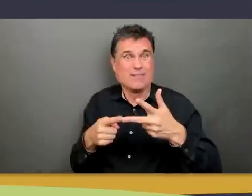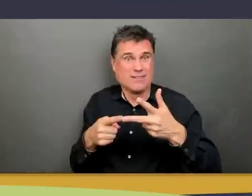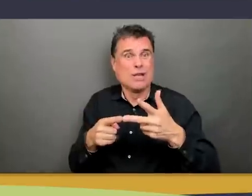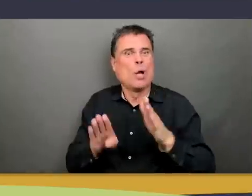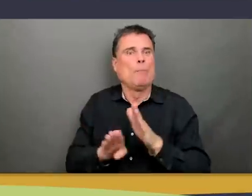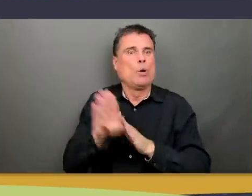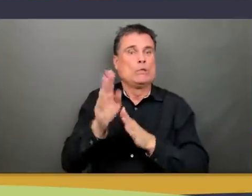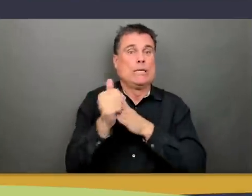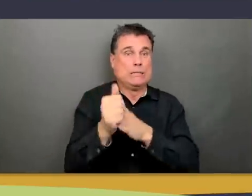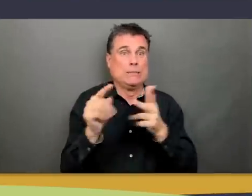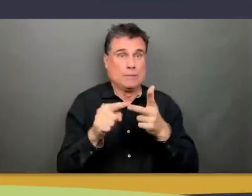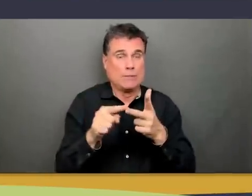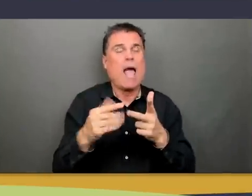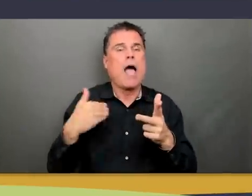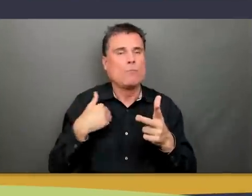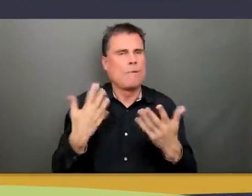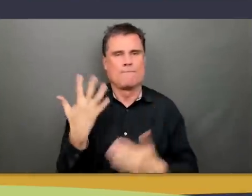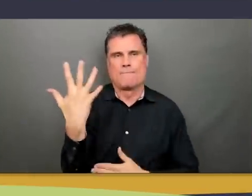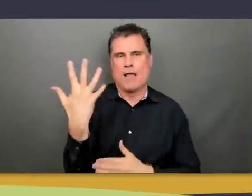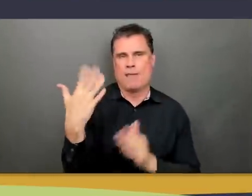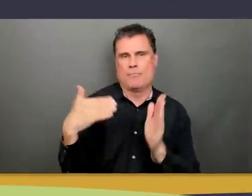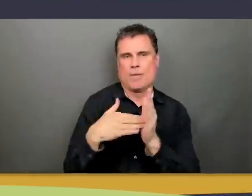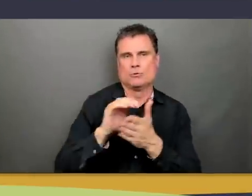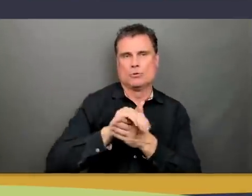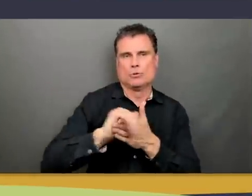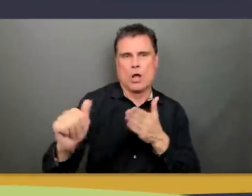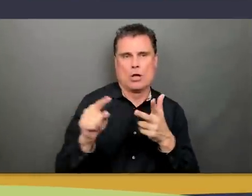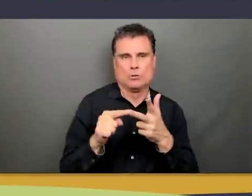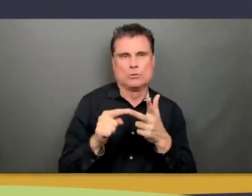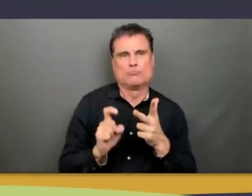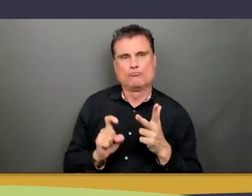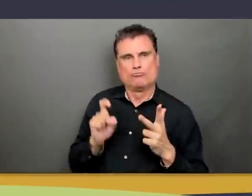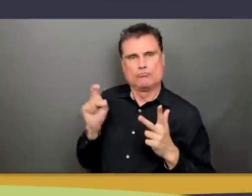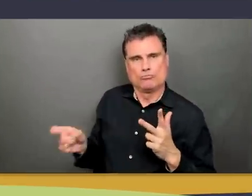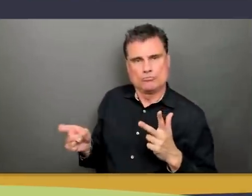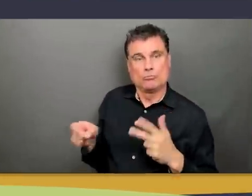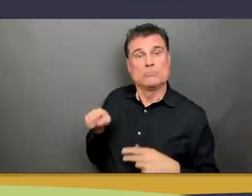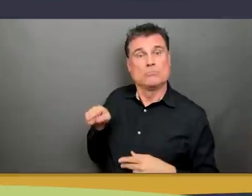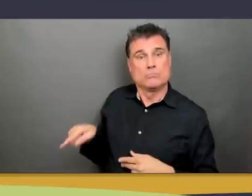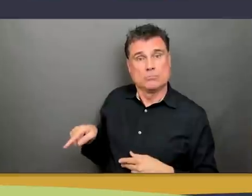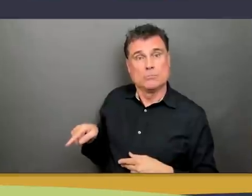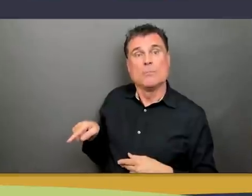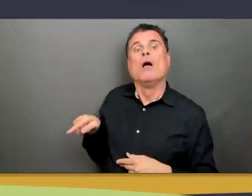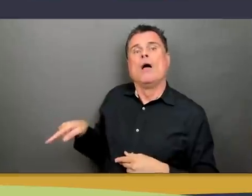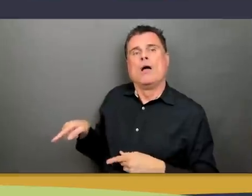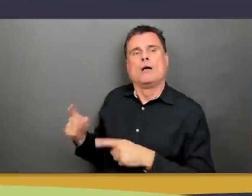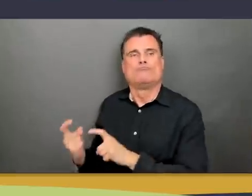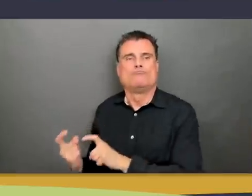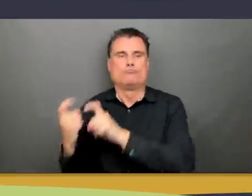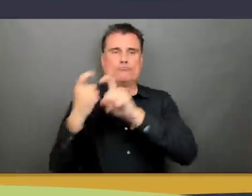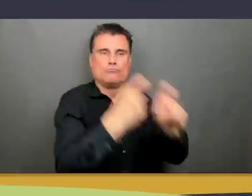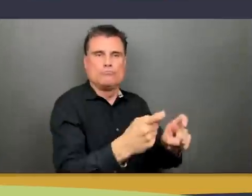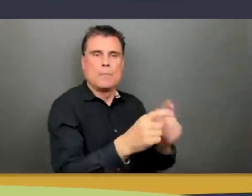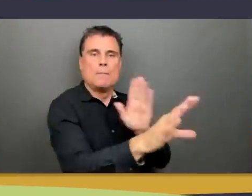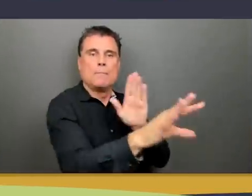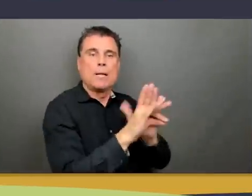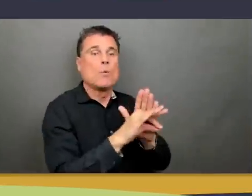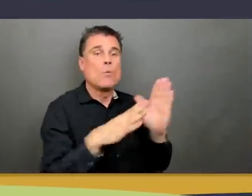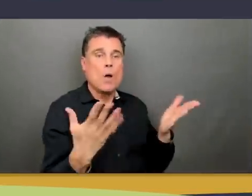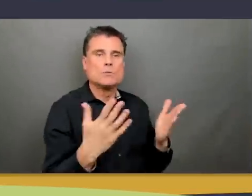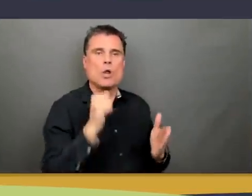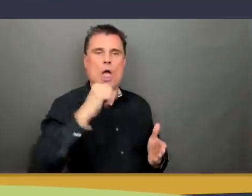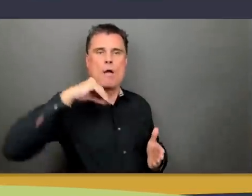choice. This year, Mengdie has decided to donate to the Chinese Tourism